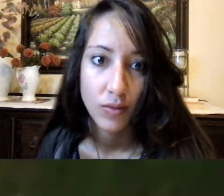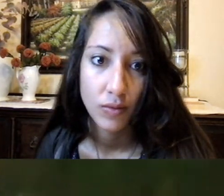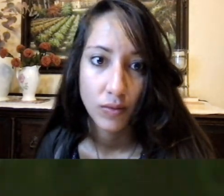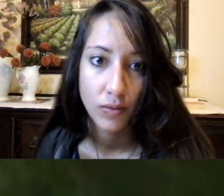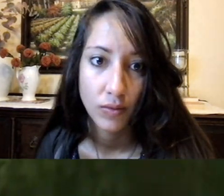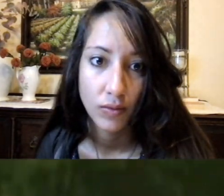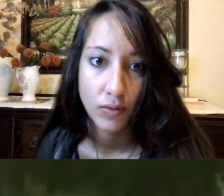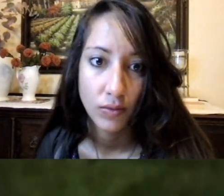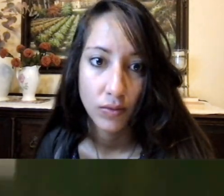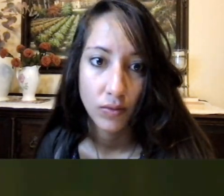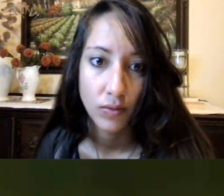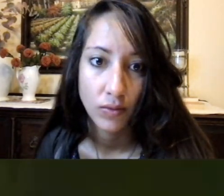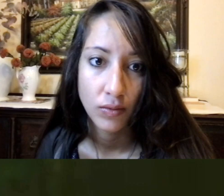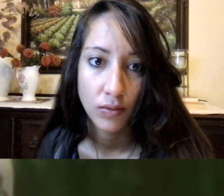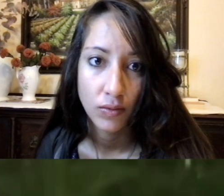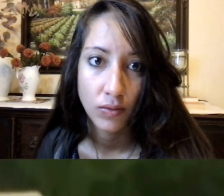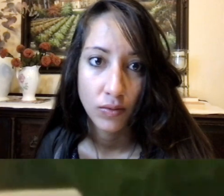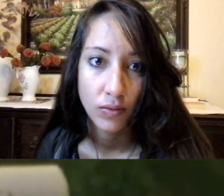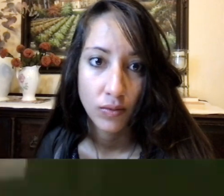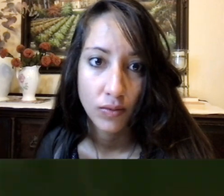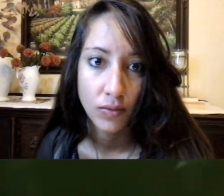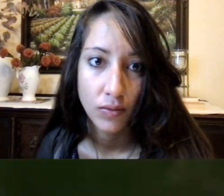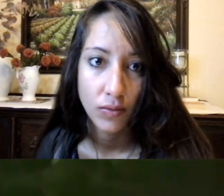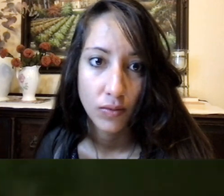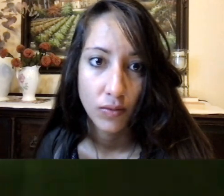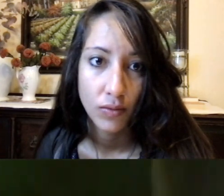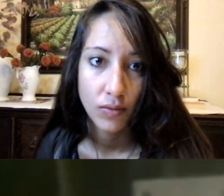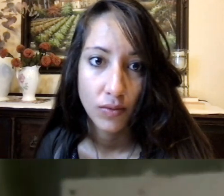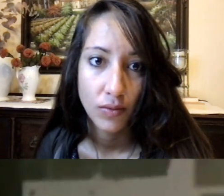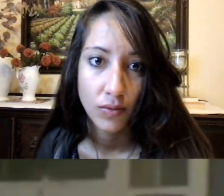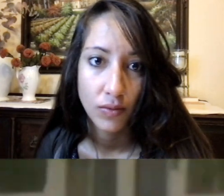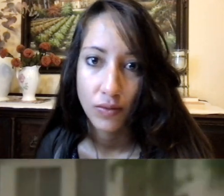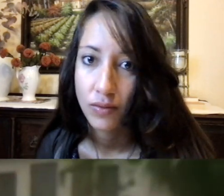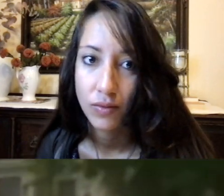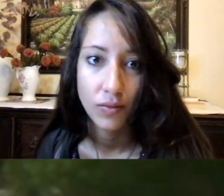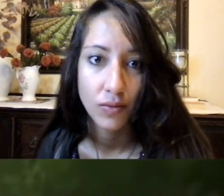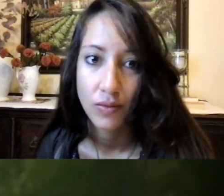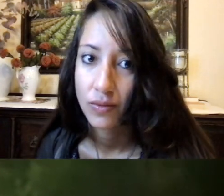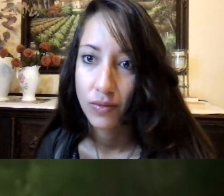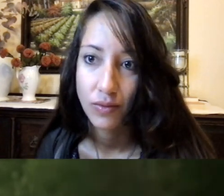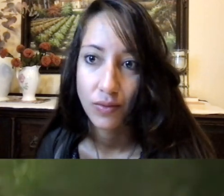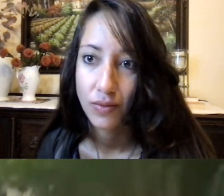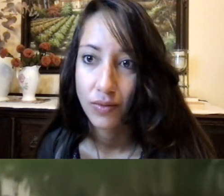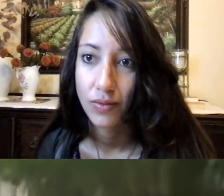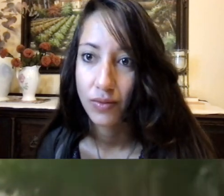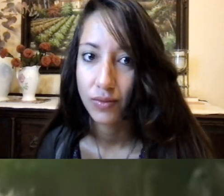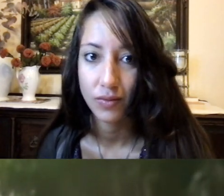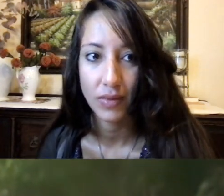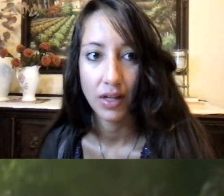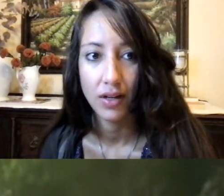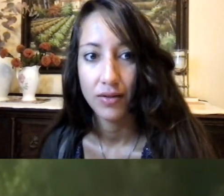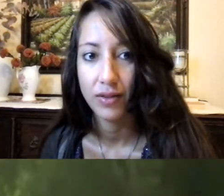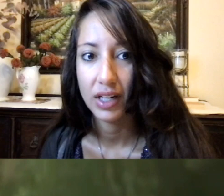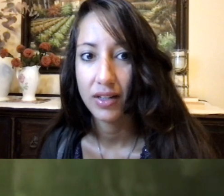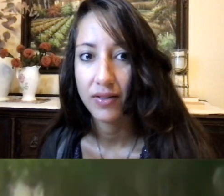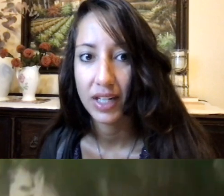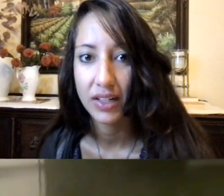storm, like this is the dangerous flood water that you don't want to get caught in a car. But yeah, I